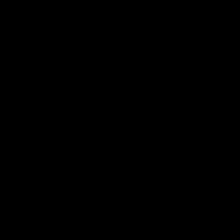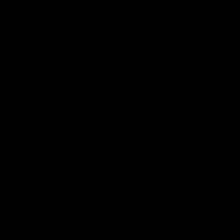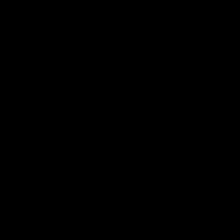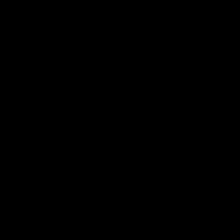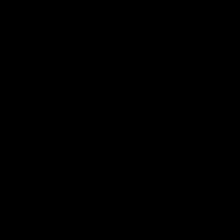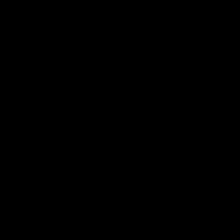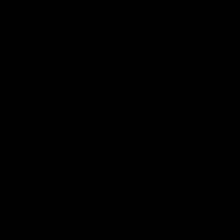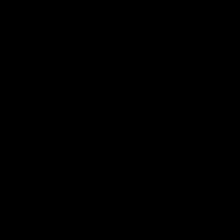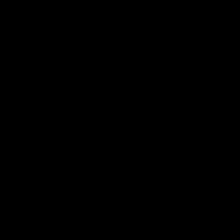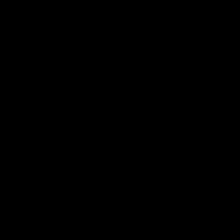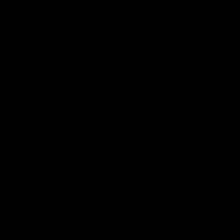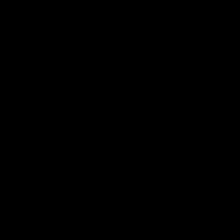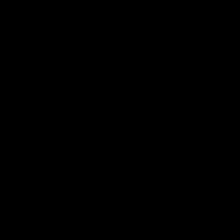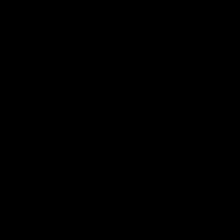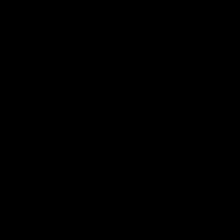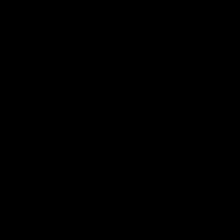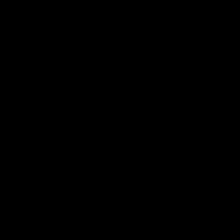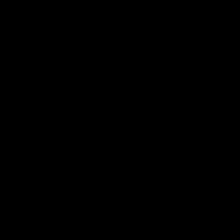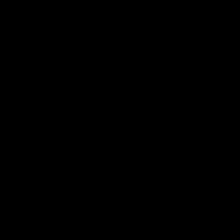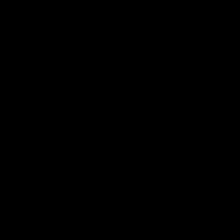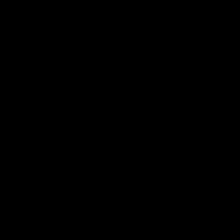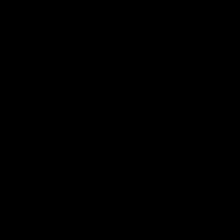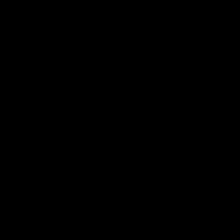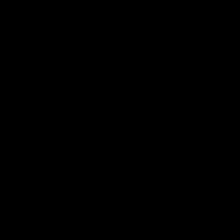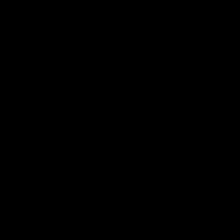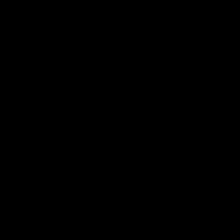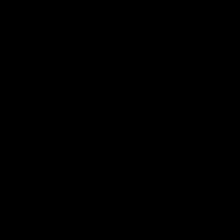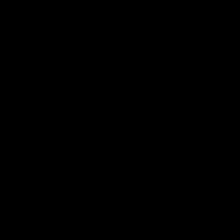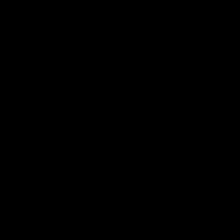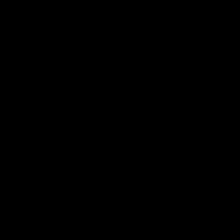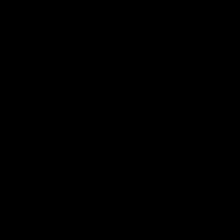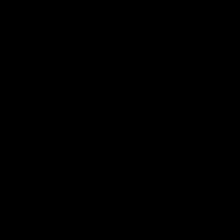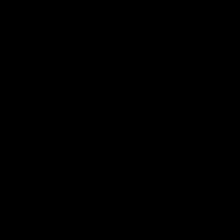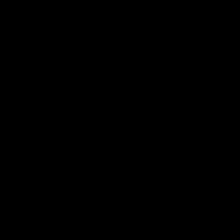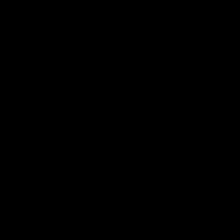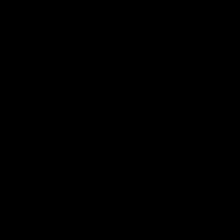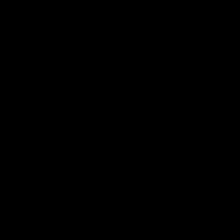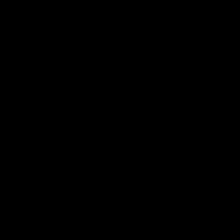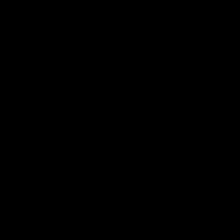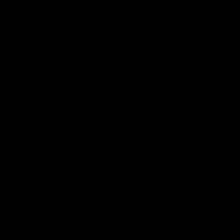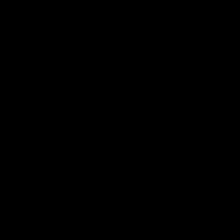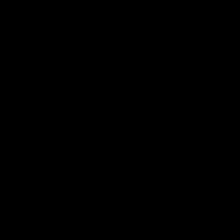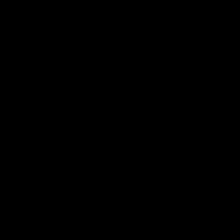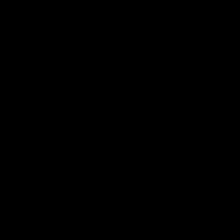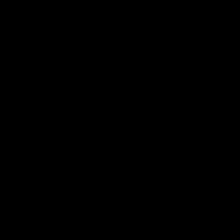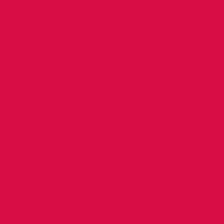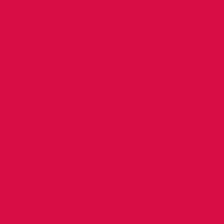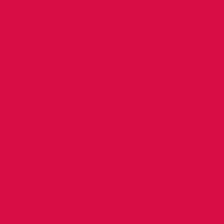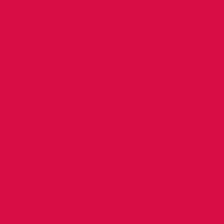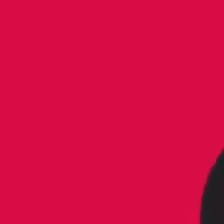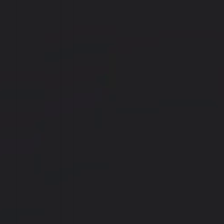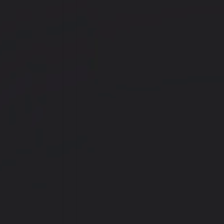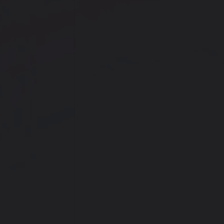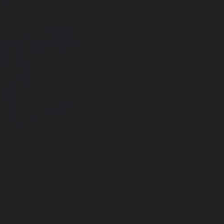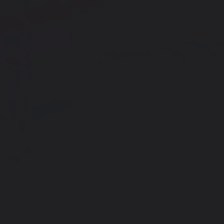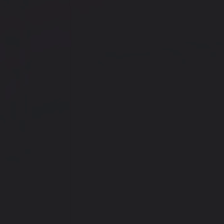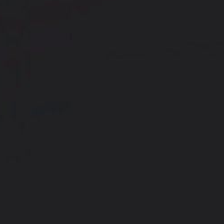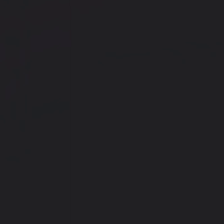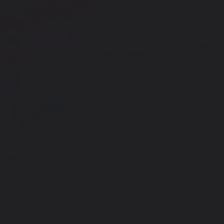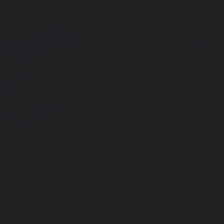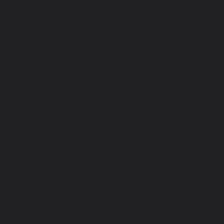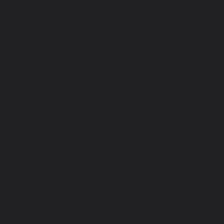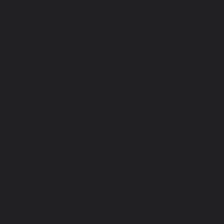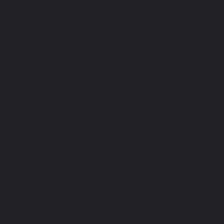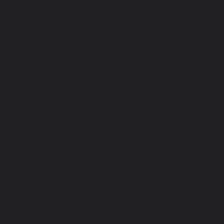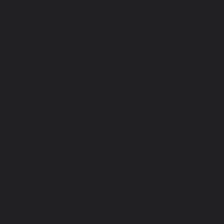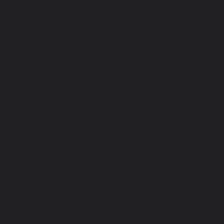notices. Please remember that all our assemblies are open for in-person worship services. However, if you wish to attend,